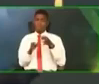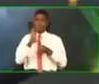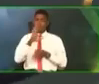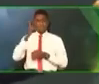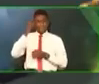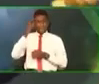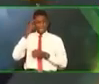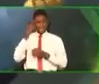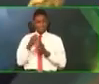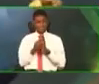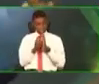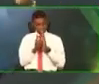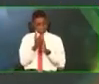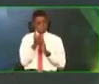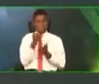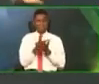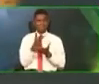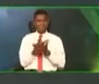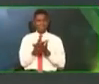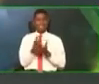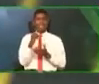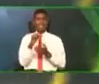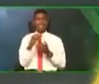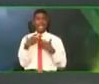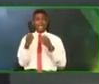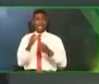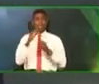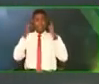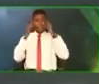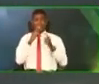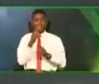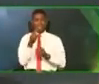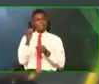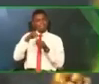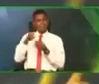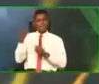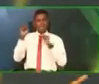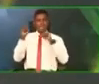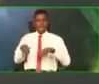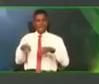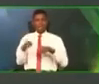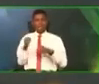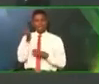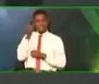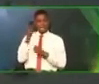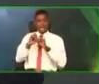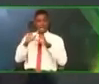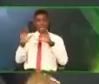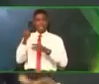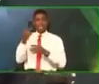create the vocabulary expressions that interprets the light you have received. Are we together now? Listen, if